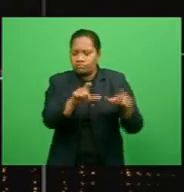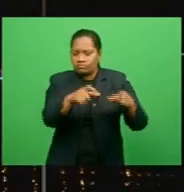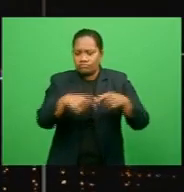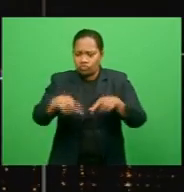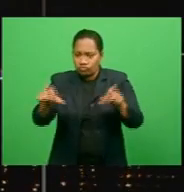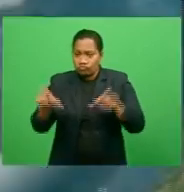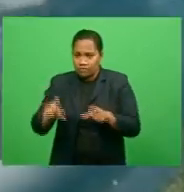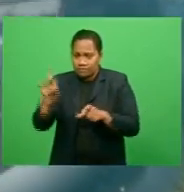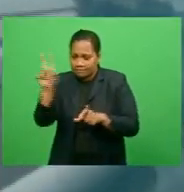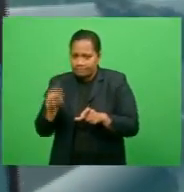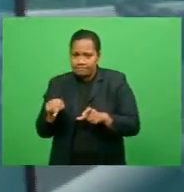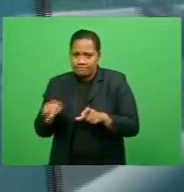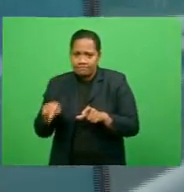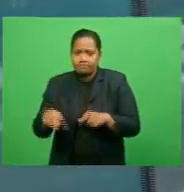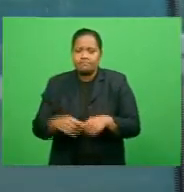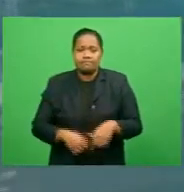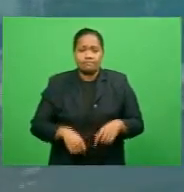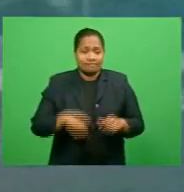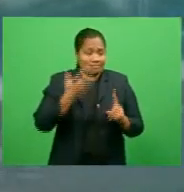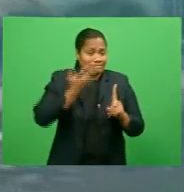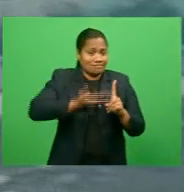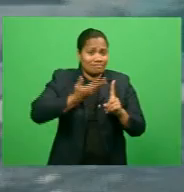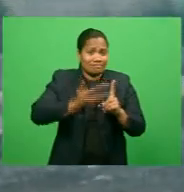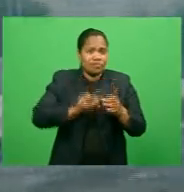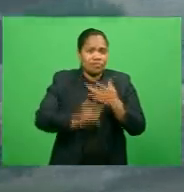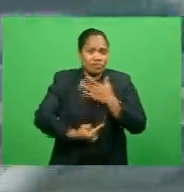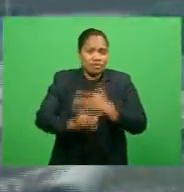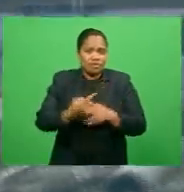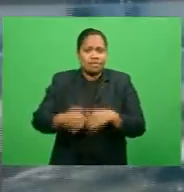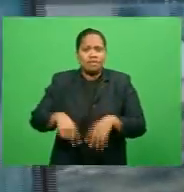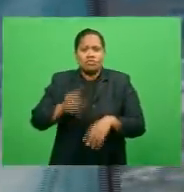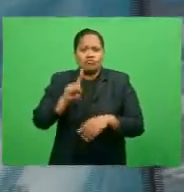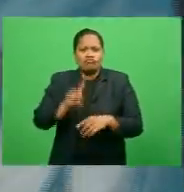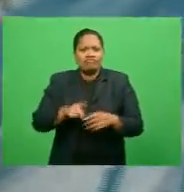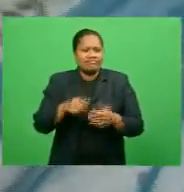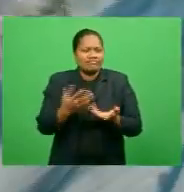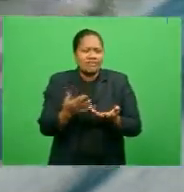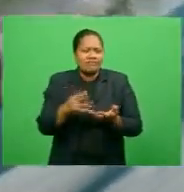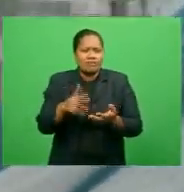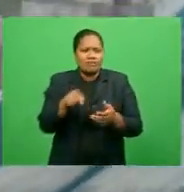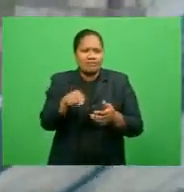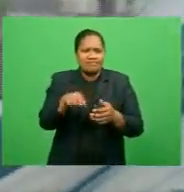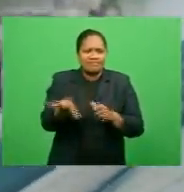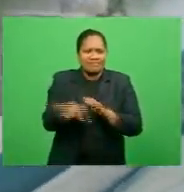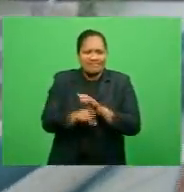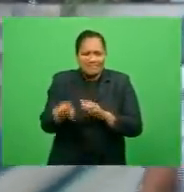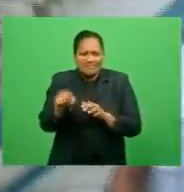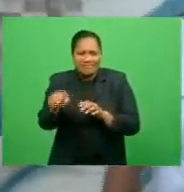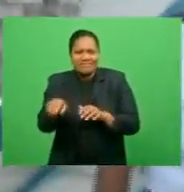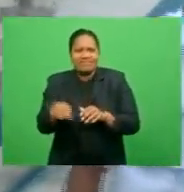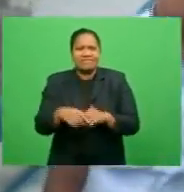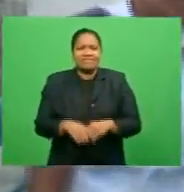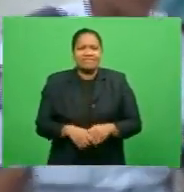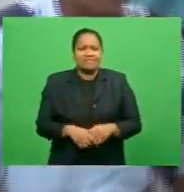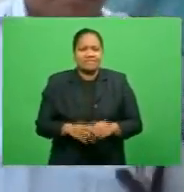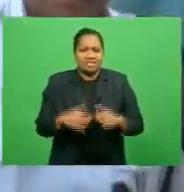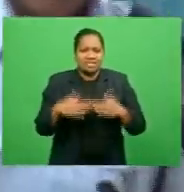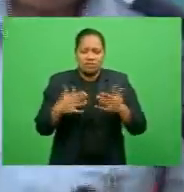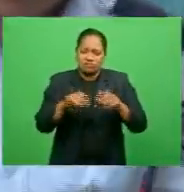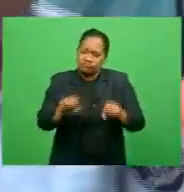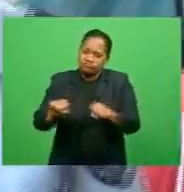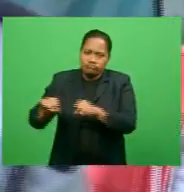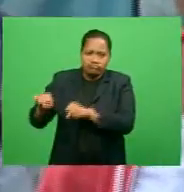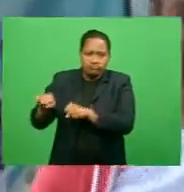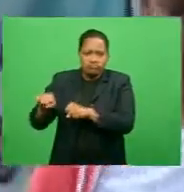today. Angela Devi is charged with one count of obtaining financial advantage by deception and has been further remanded.